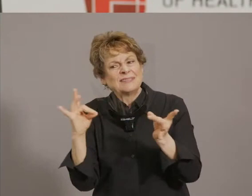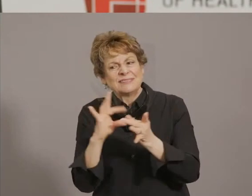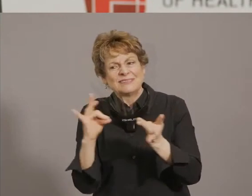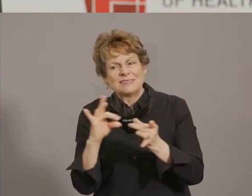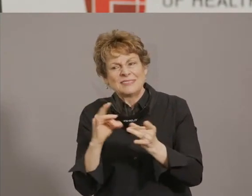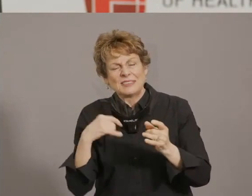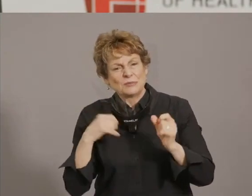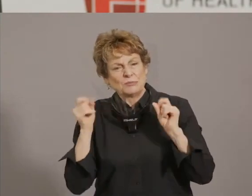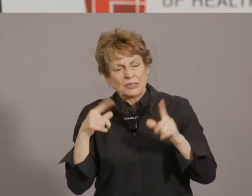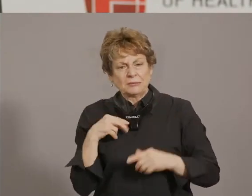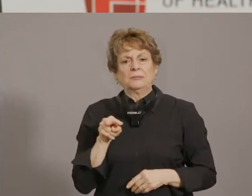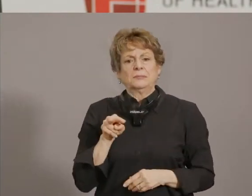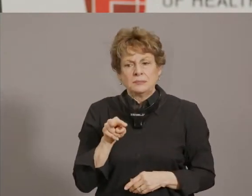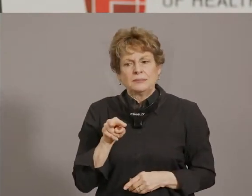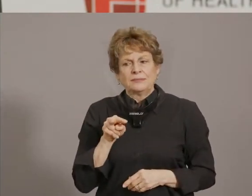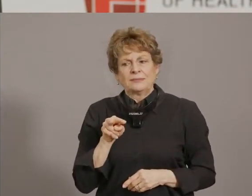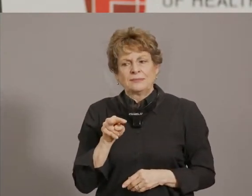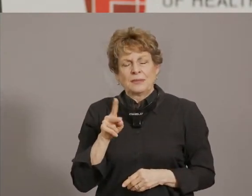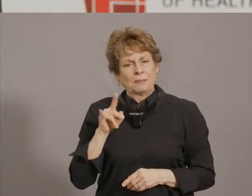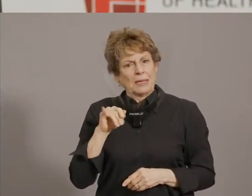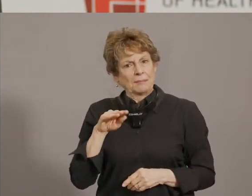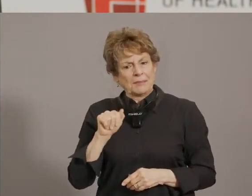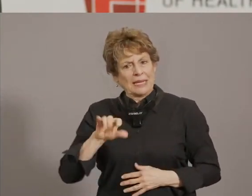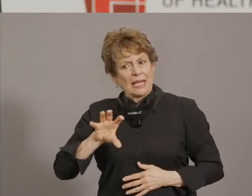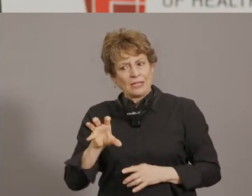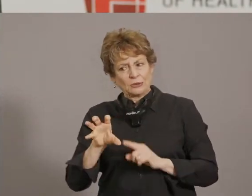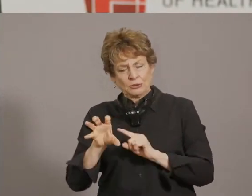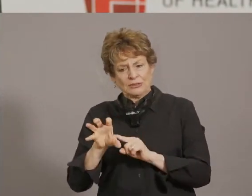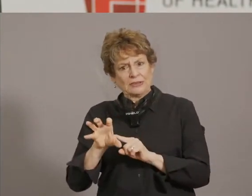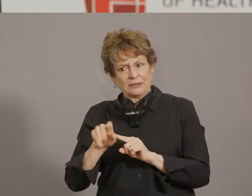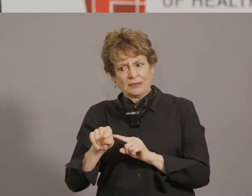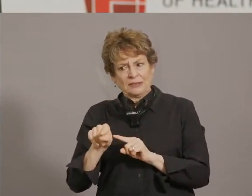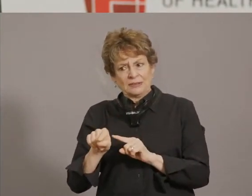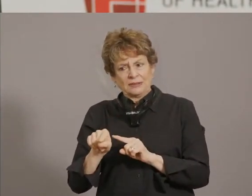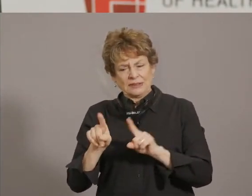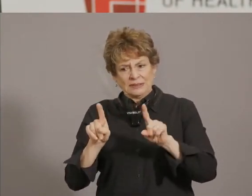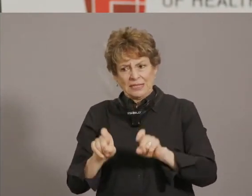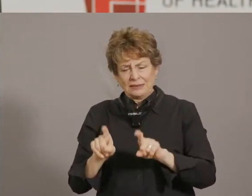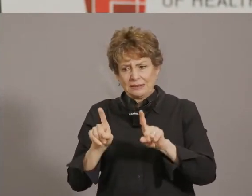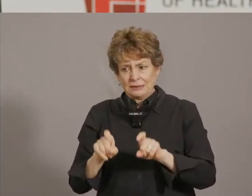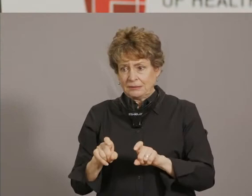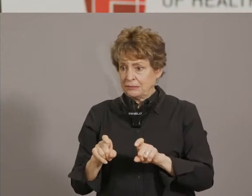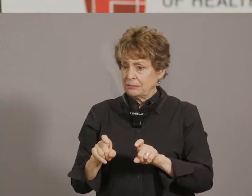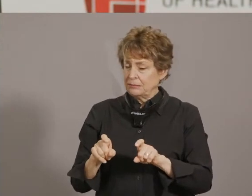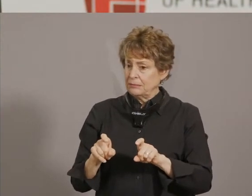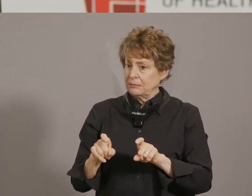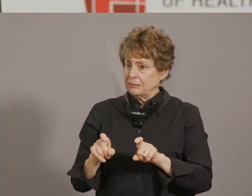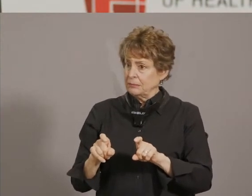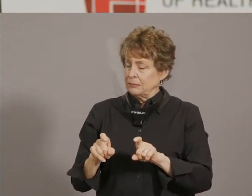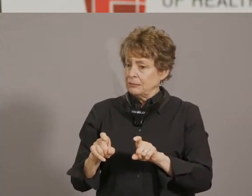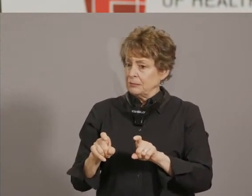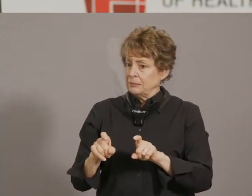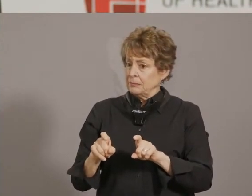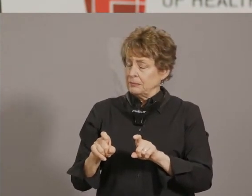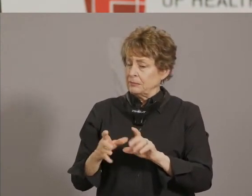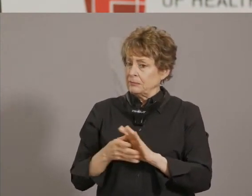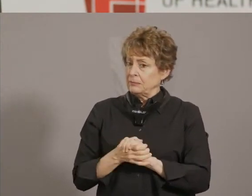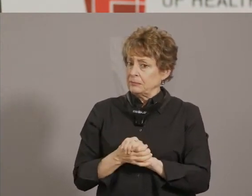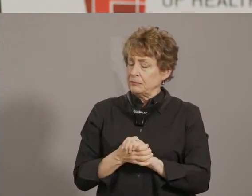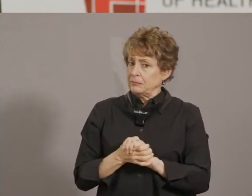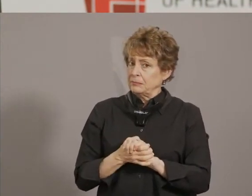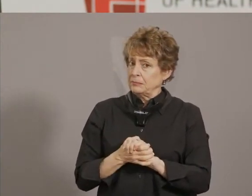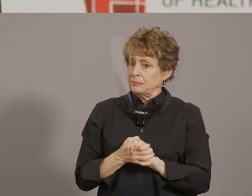So basically, Pima County did some testing, which was all being encouraged, but